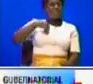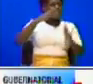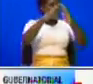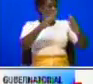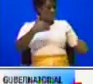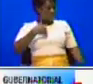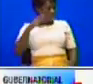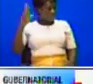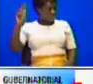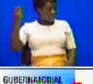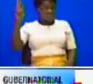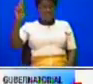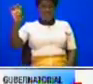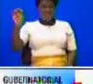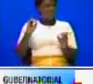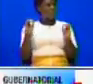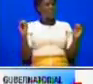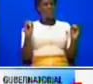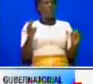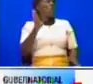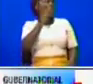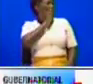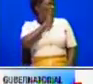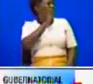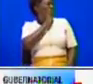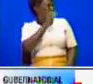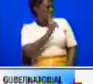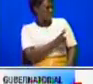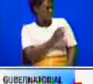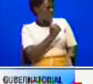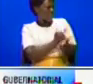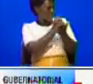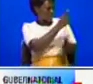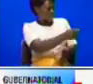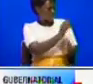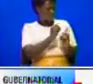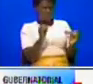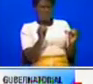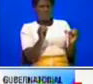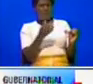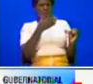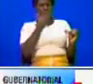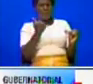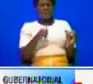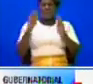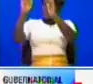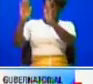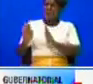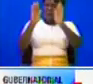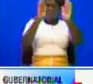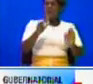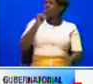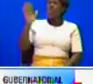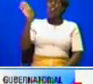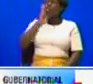was from Kenyari. And you know, this rumor mongering will not help him. He needs to go out and campaign instead of rumor